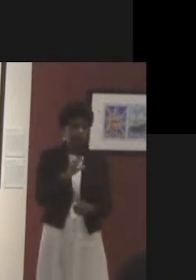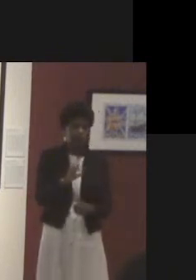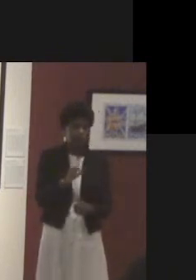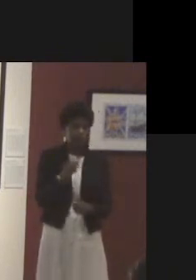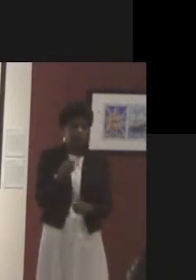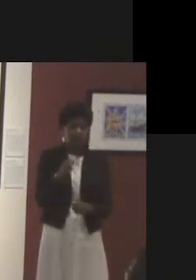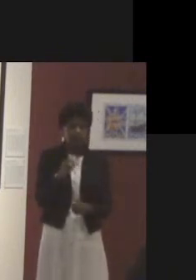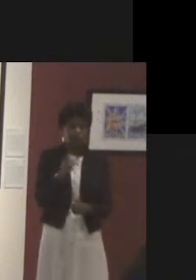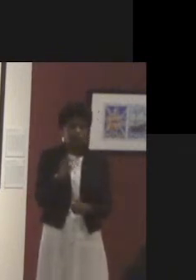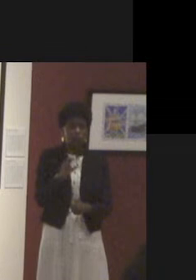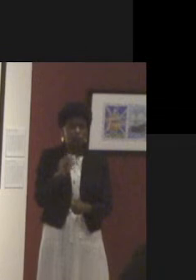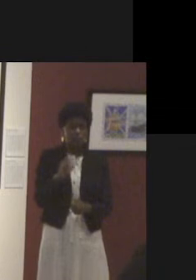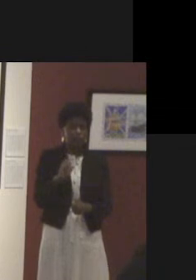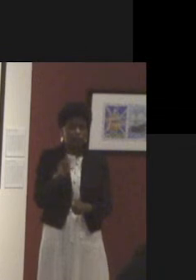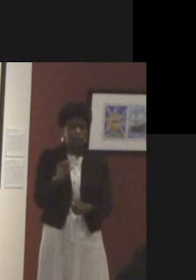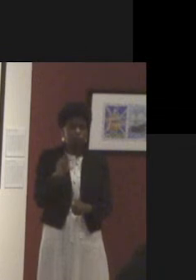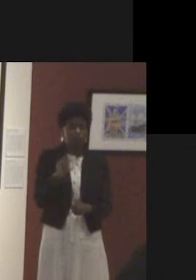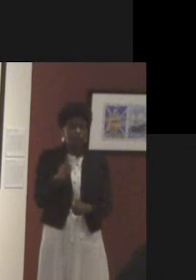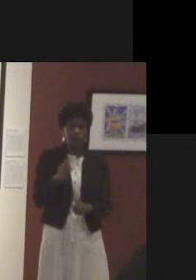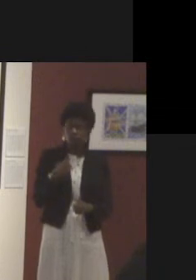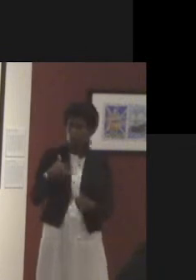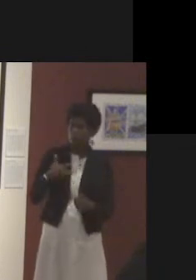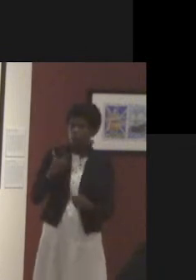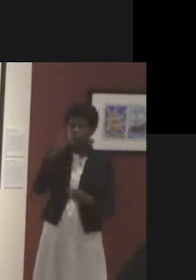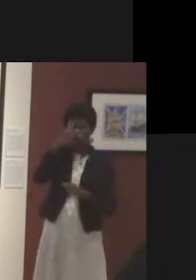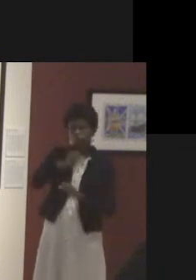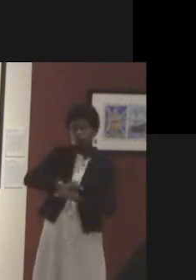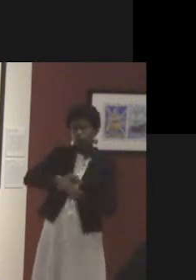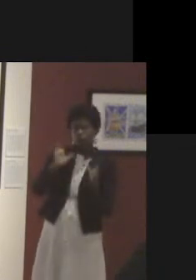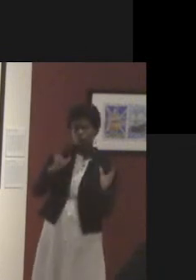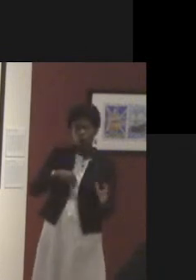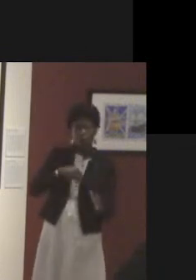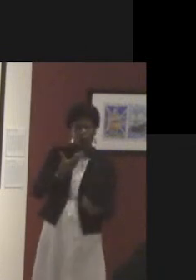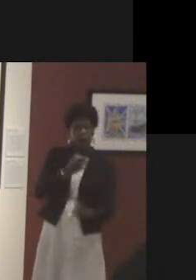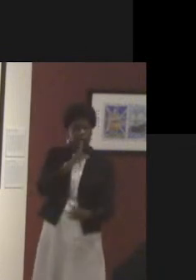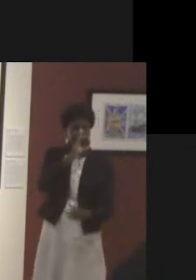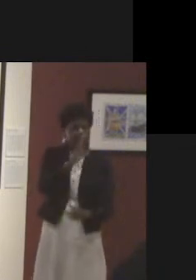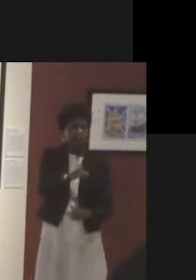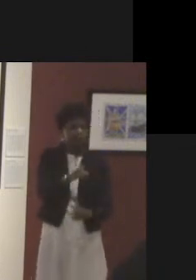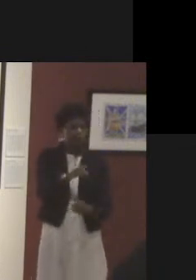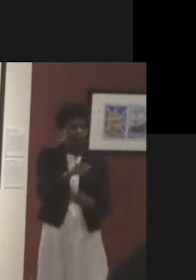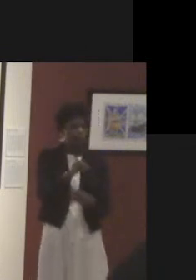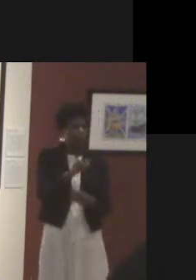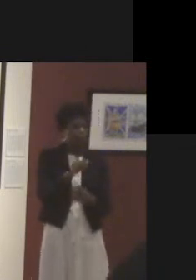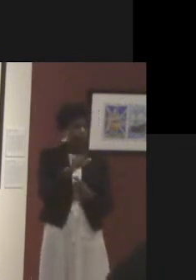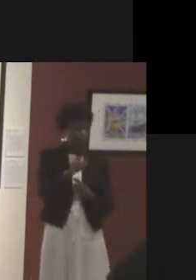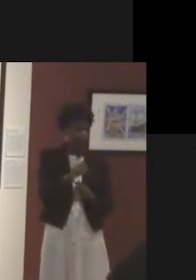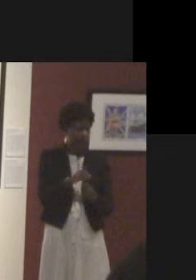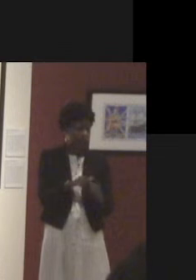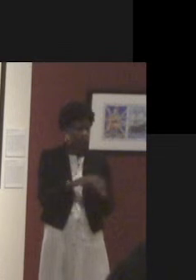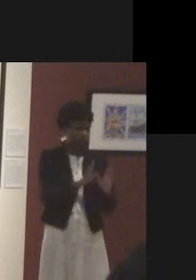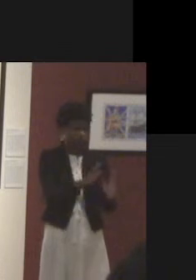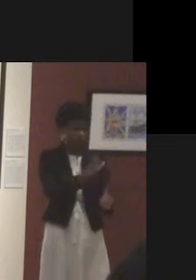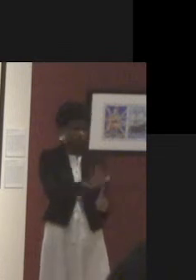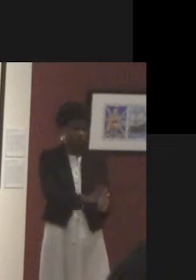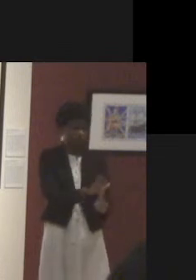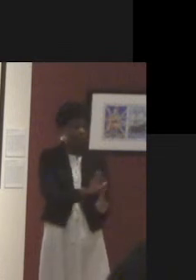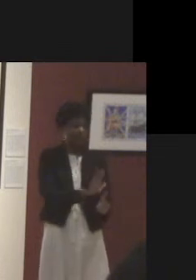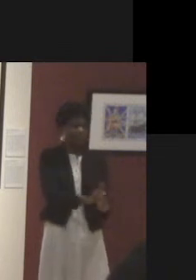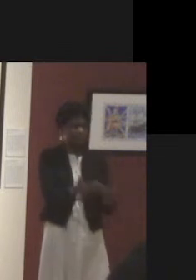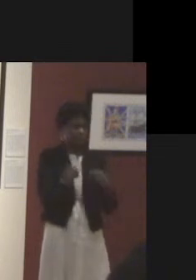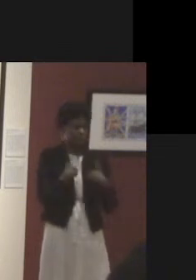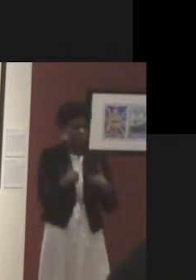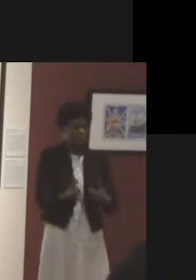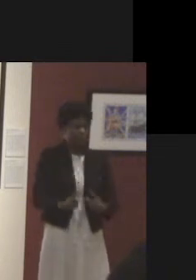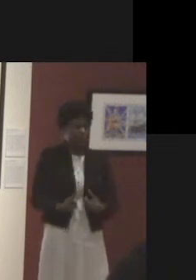We assume this ideal, right? A white, heterosexual male subject whose bodily integrity